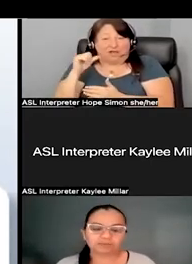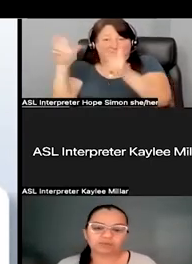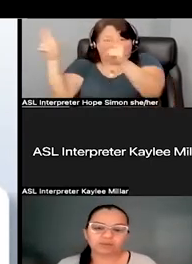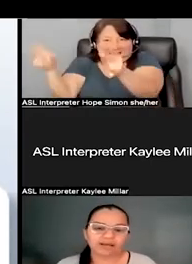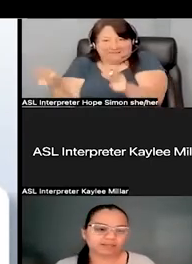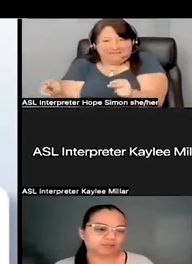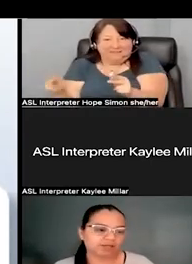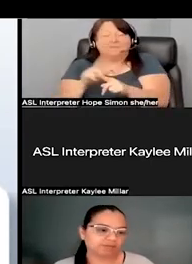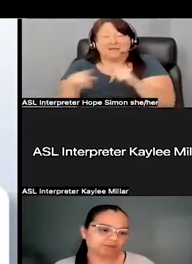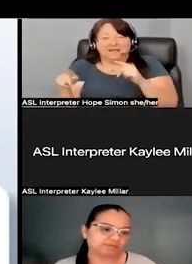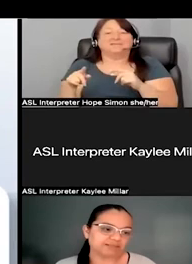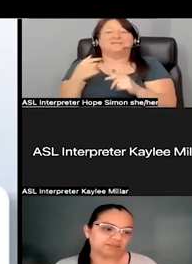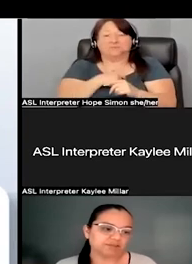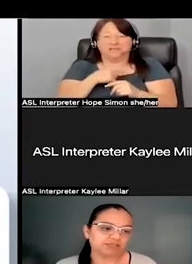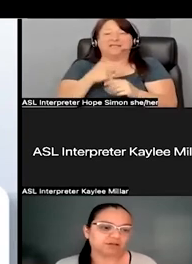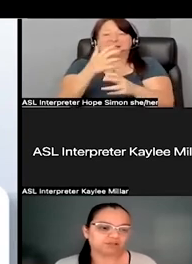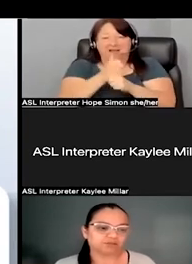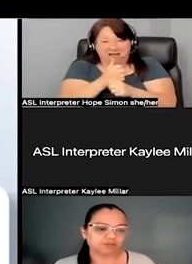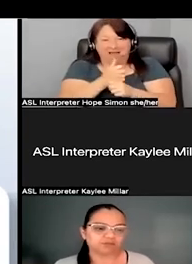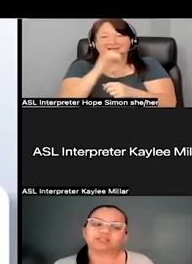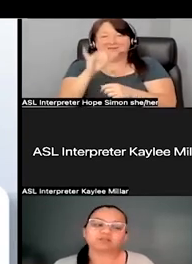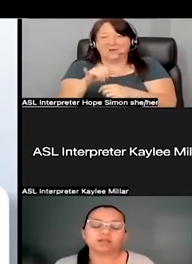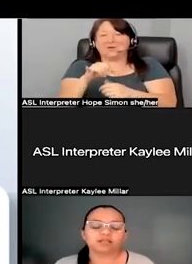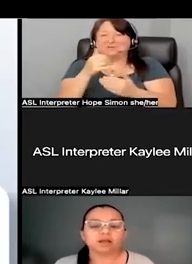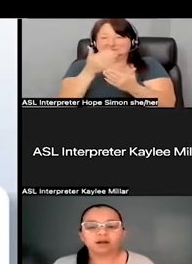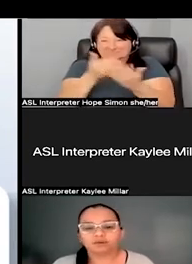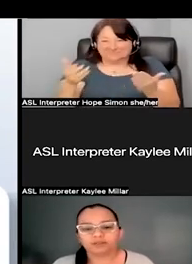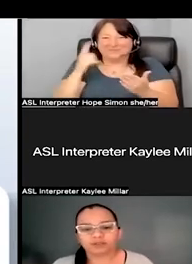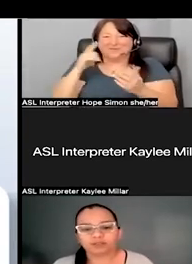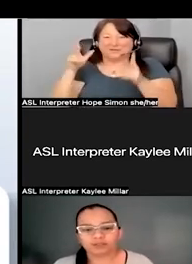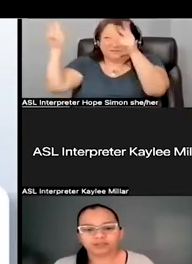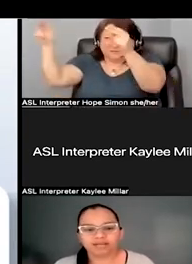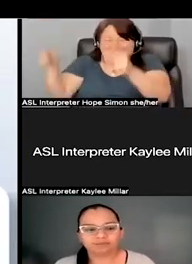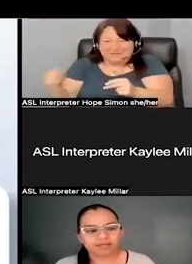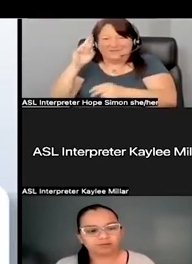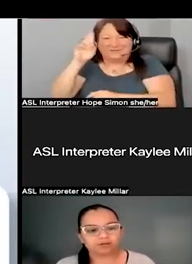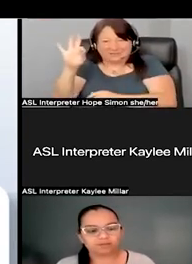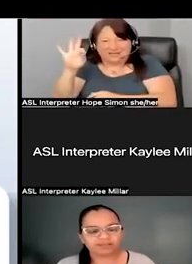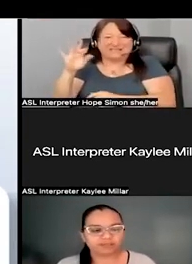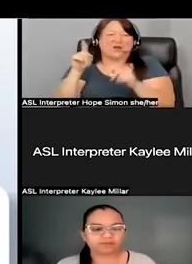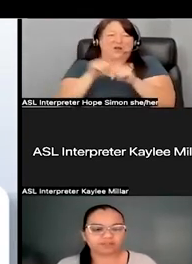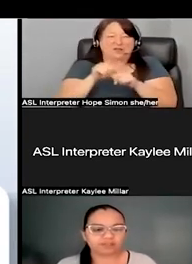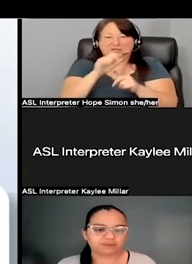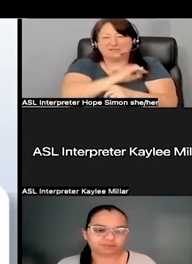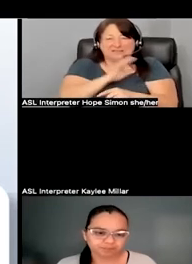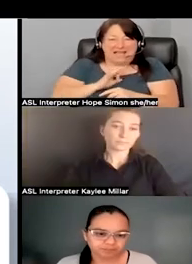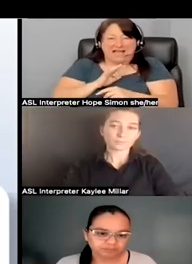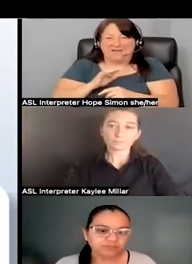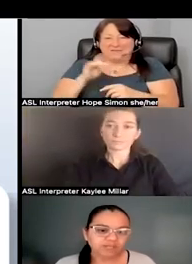So the items from the package were able to fasten some of these large refrigerators, as well as refrigerators in our staff lounge, our vaccine